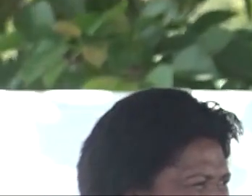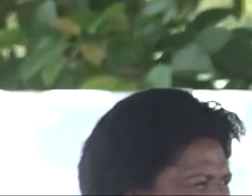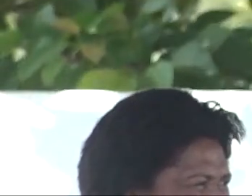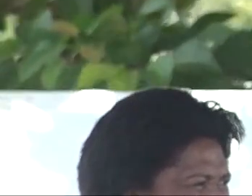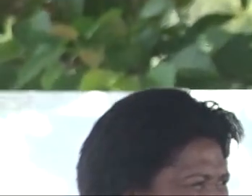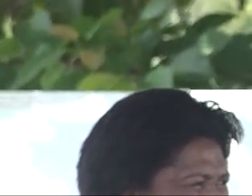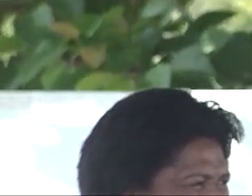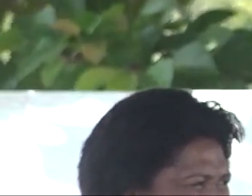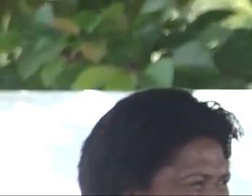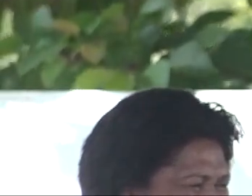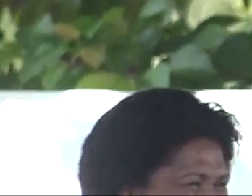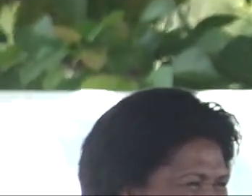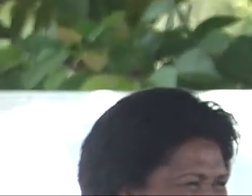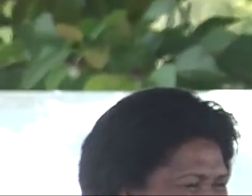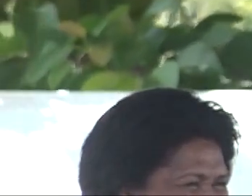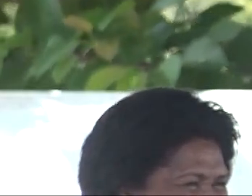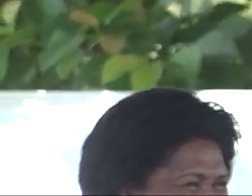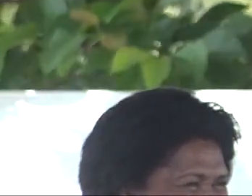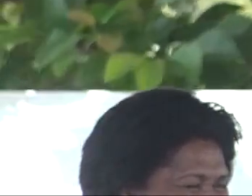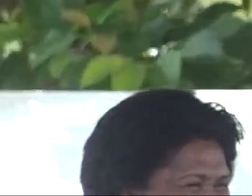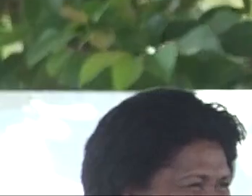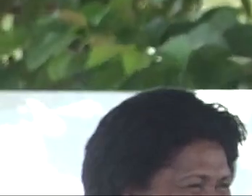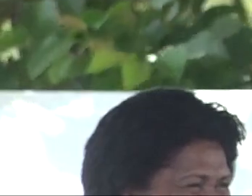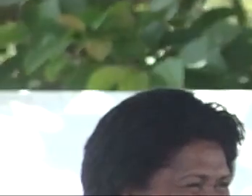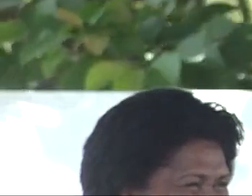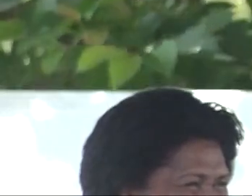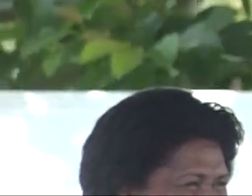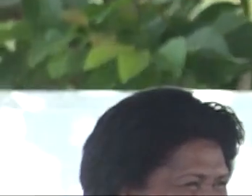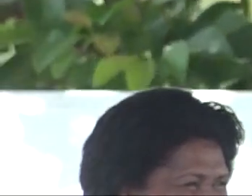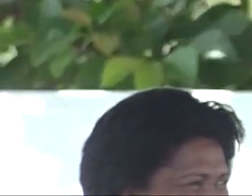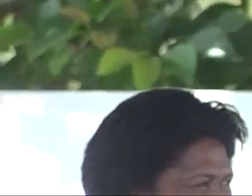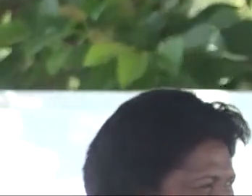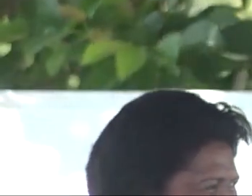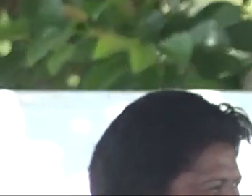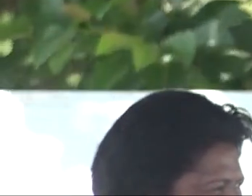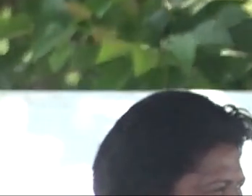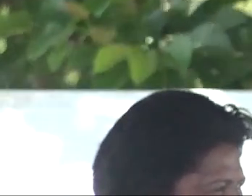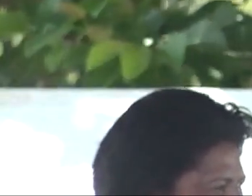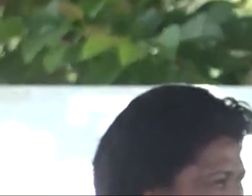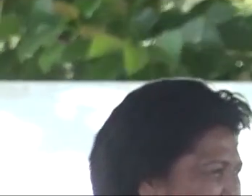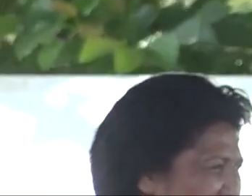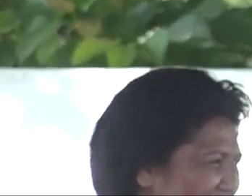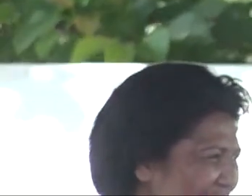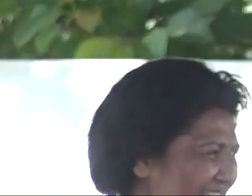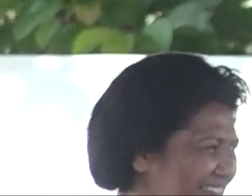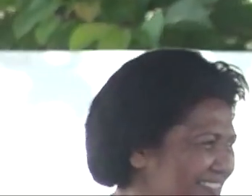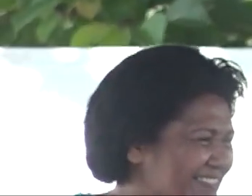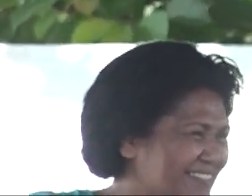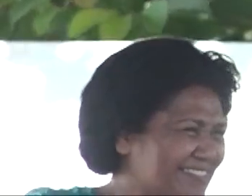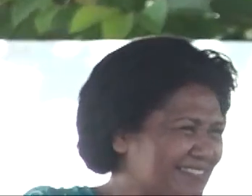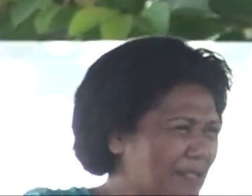speak on the opening, I'd like to say a few words in the vernacular. Tumanda na